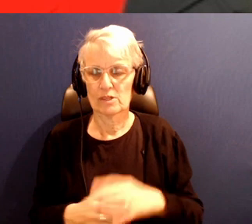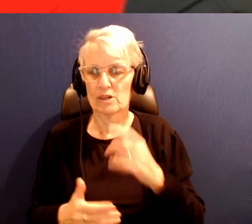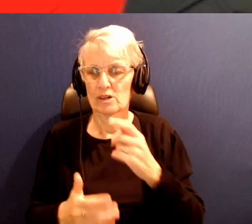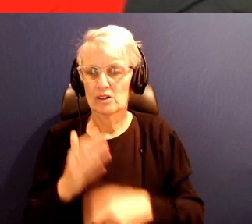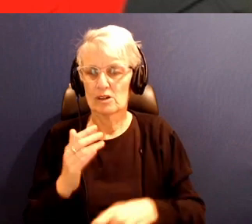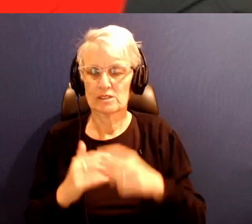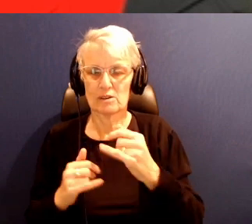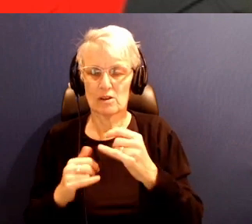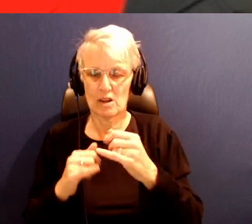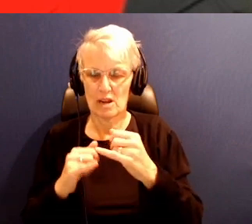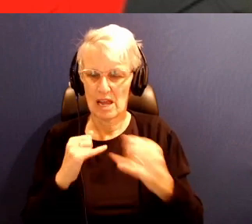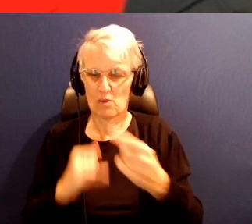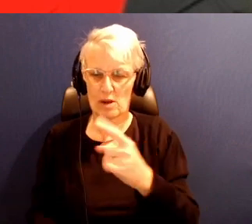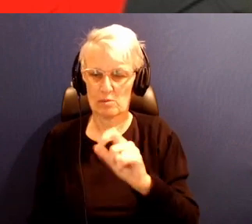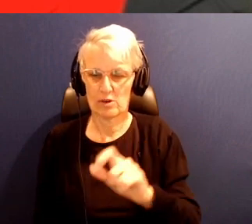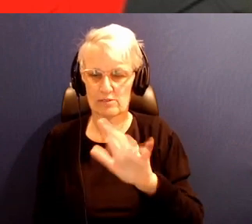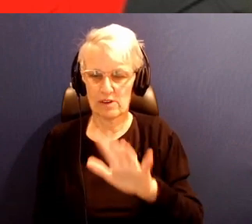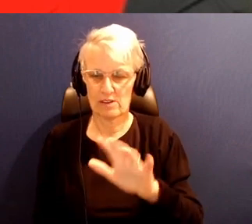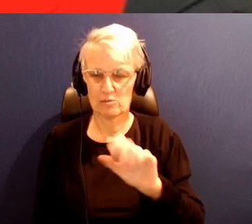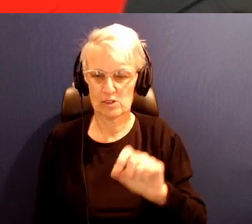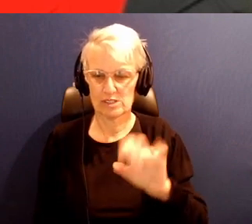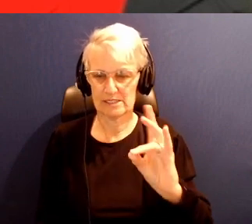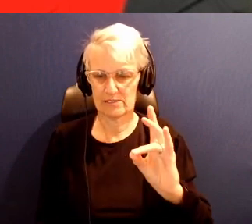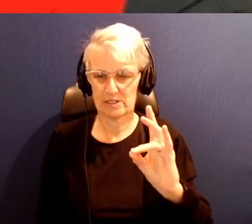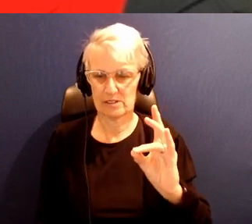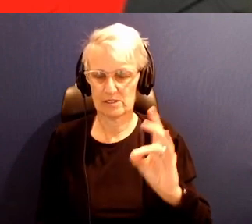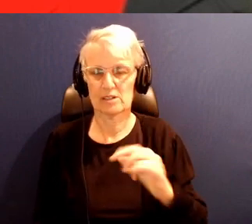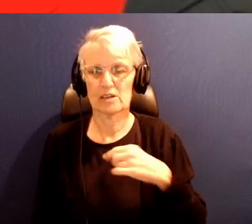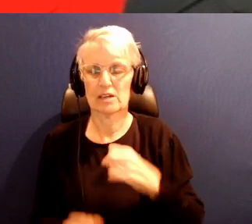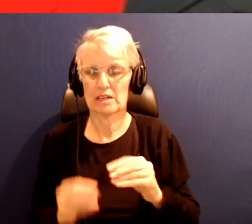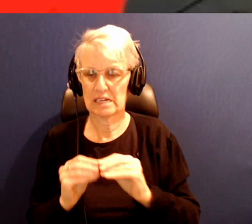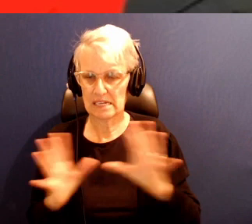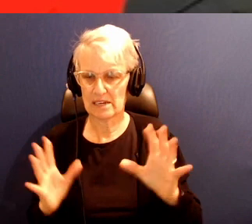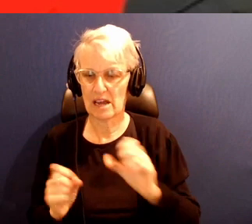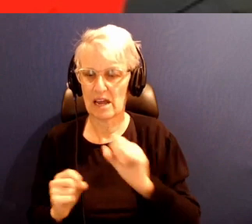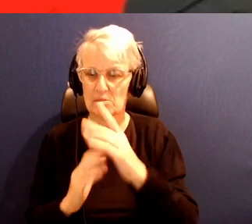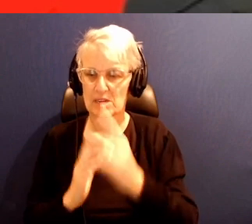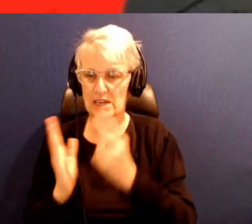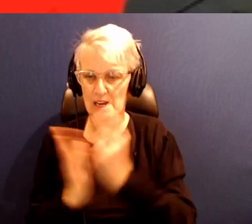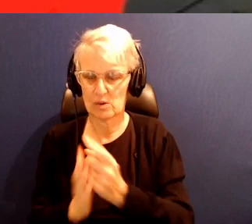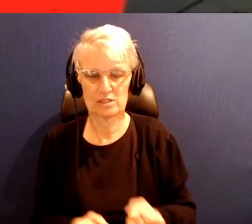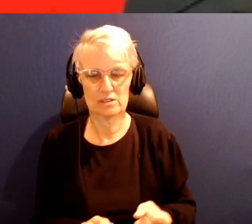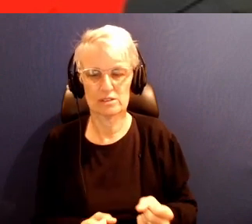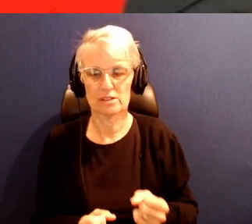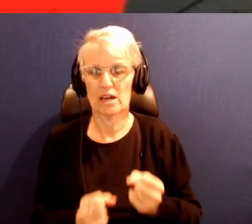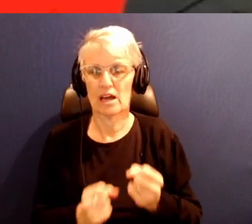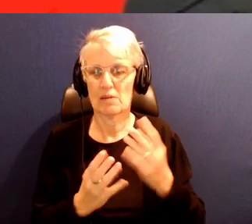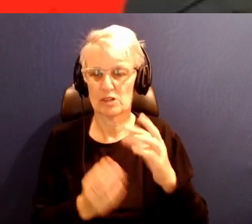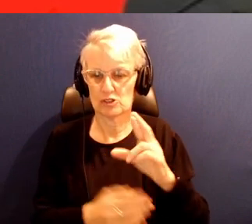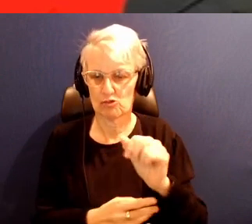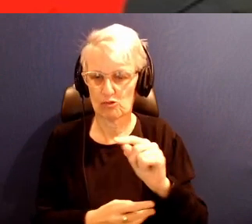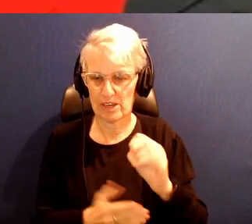at line 1.5.7 with a clear notion of hourly rate, the number of hours, and any